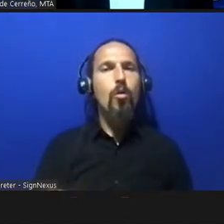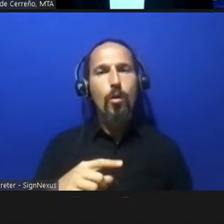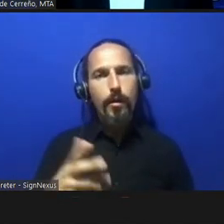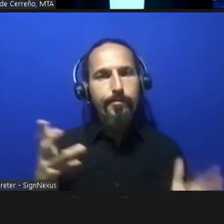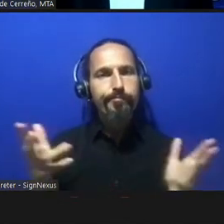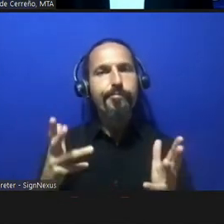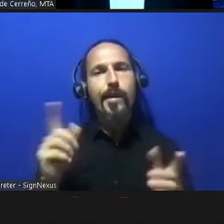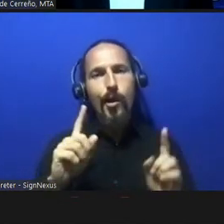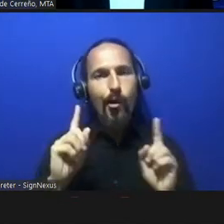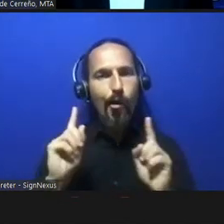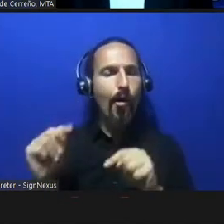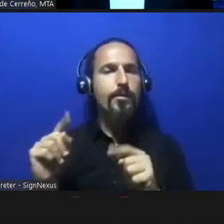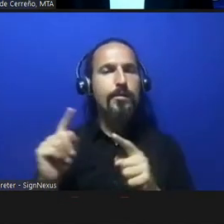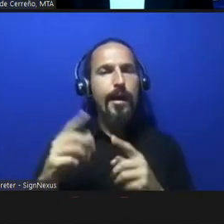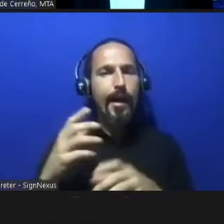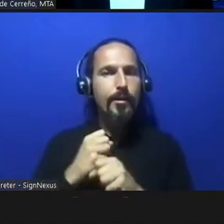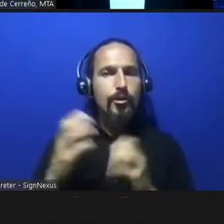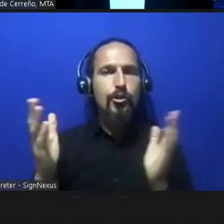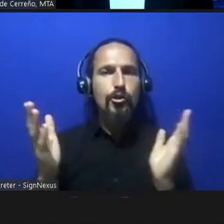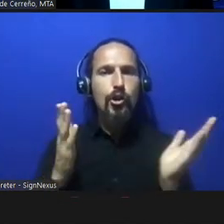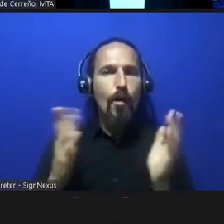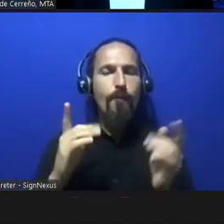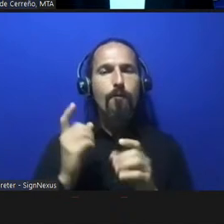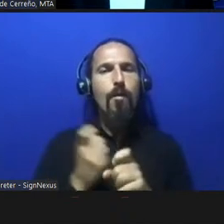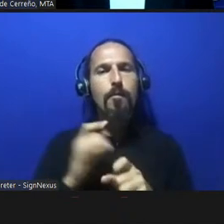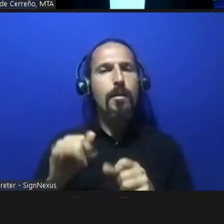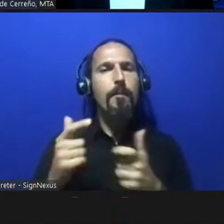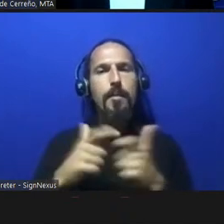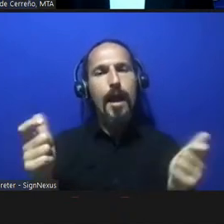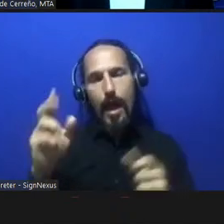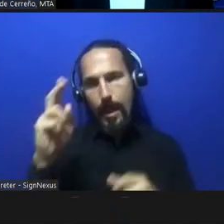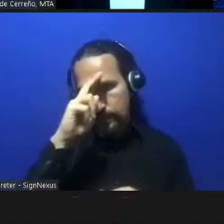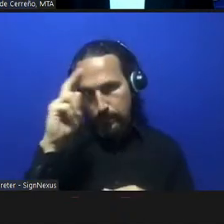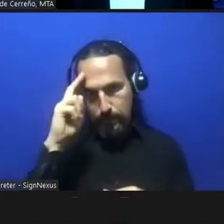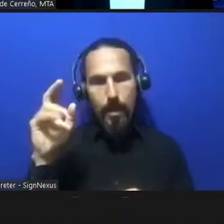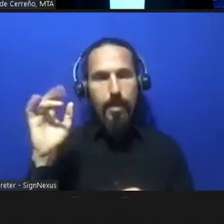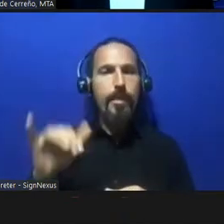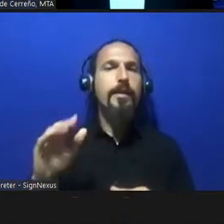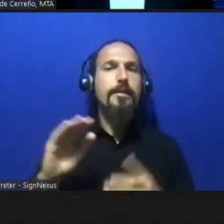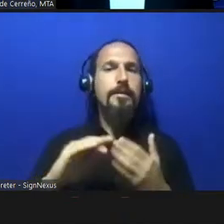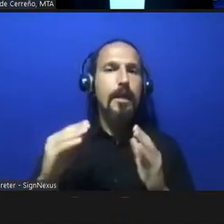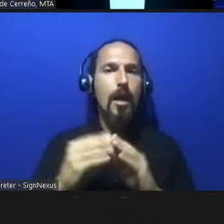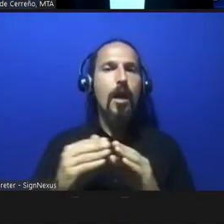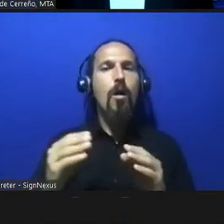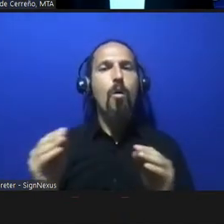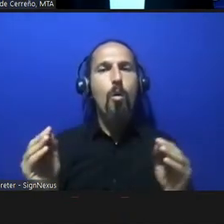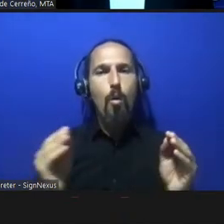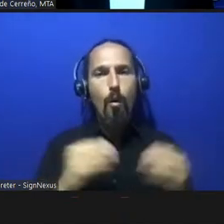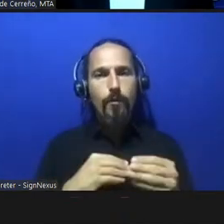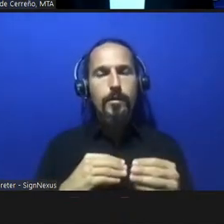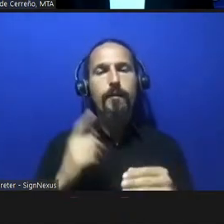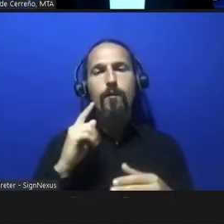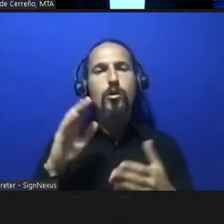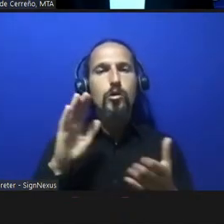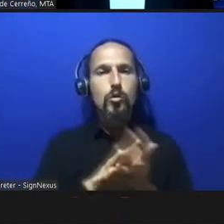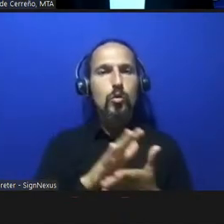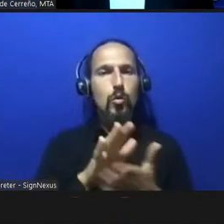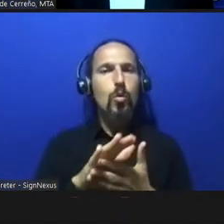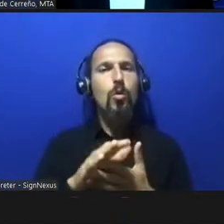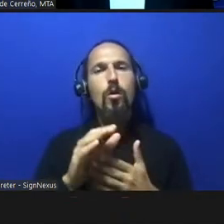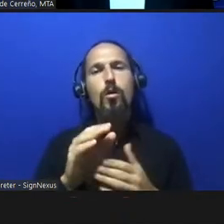to receive services like from the major hospitals city offices for school movements for our